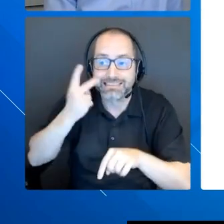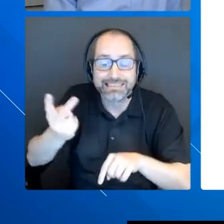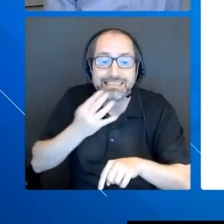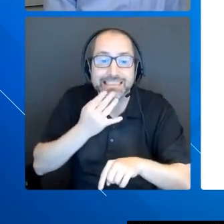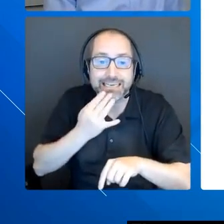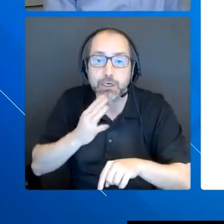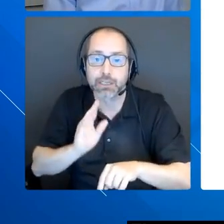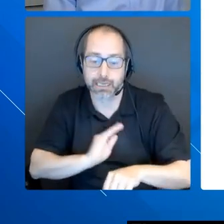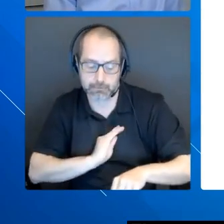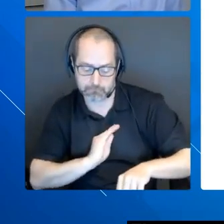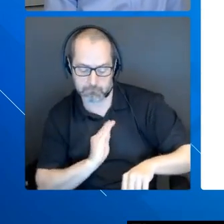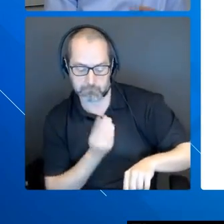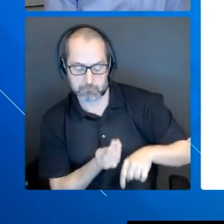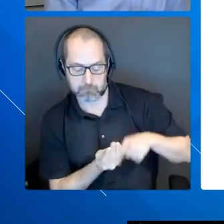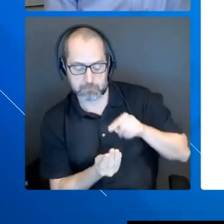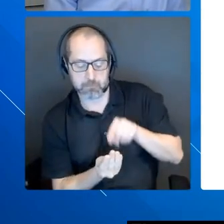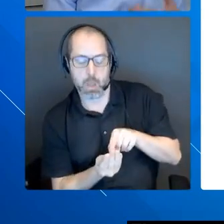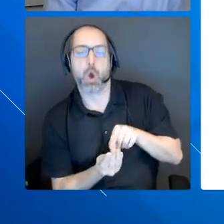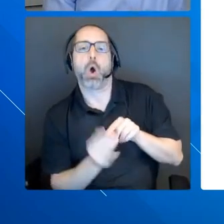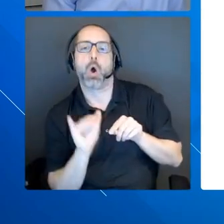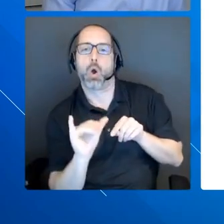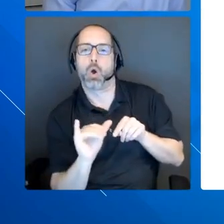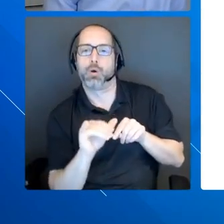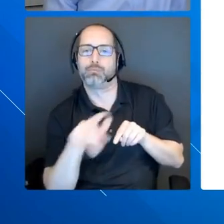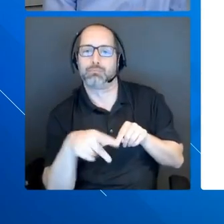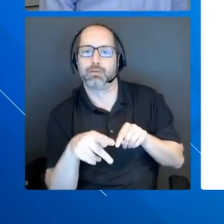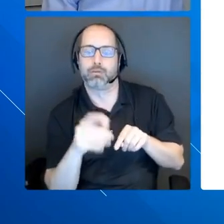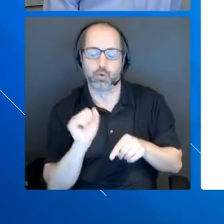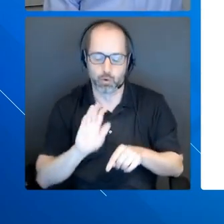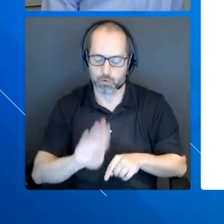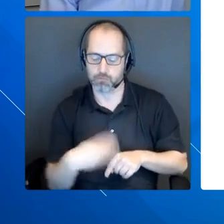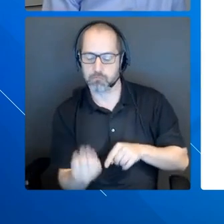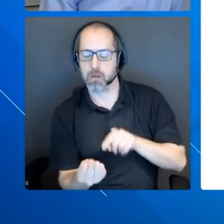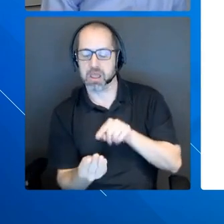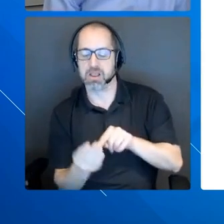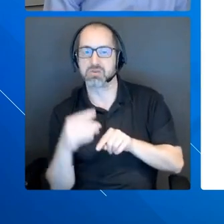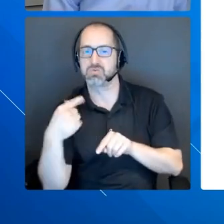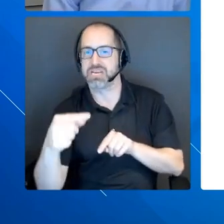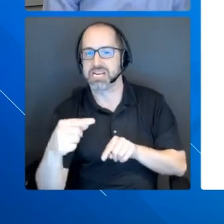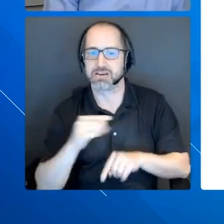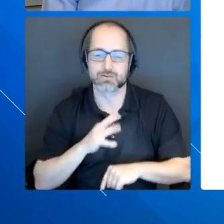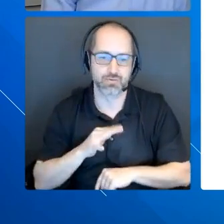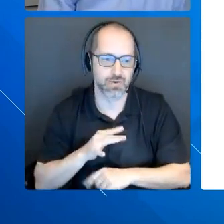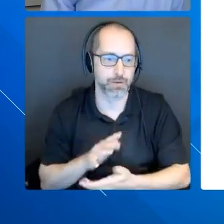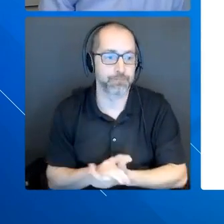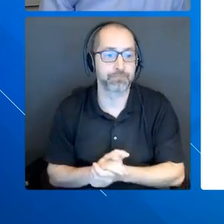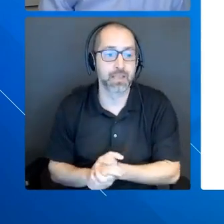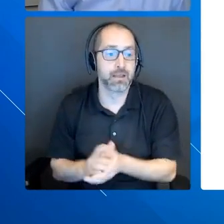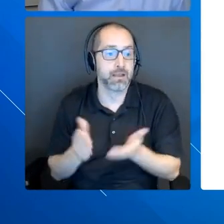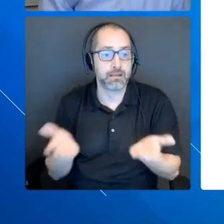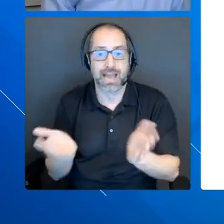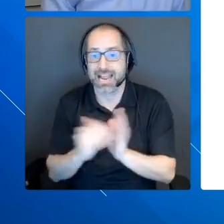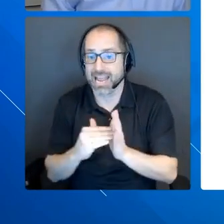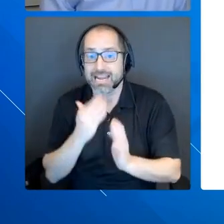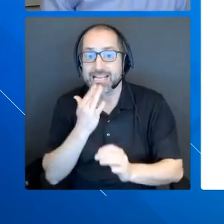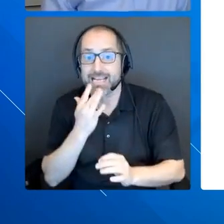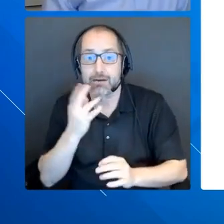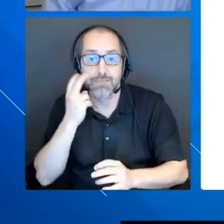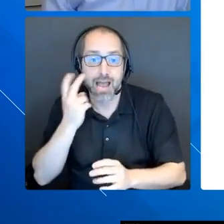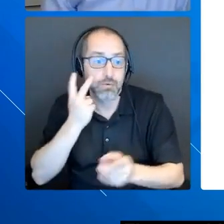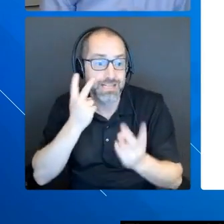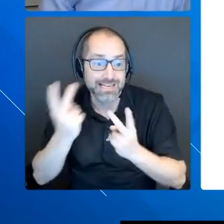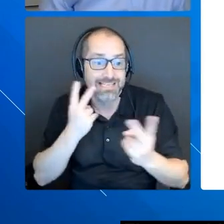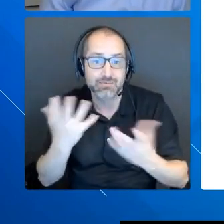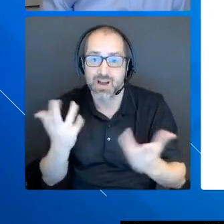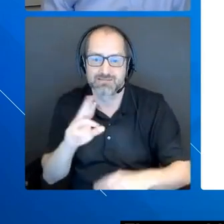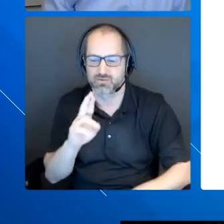can flip their badge up and go, oh, green, I'm the green group. Pretty cool. And again, here it is for somebody who's totally colorblind or color vision deficient.